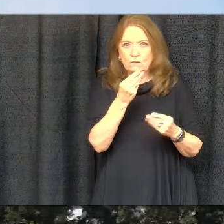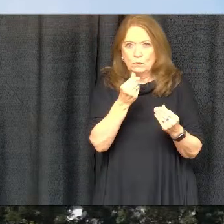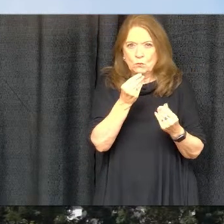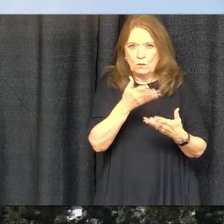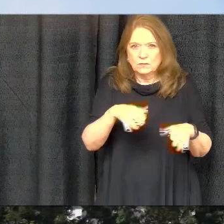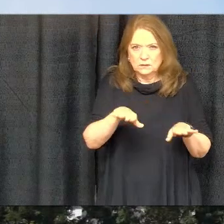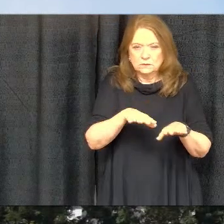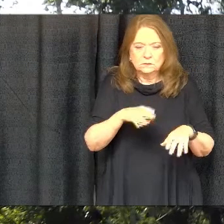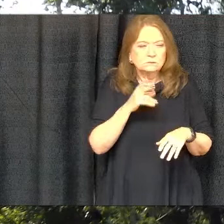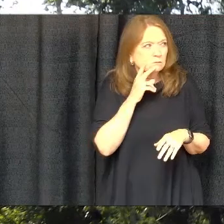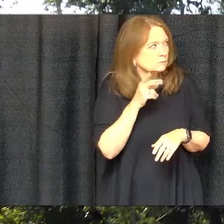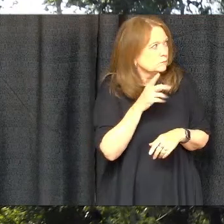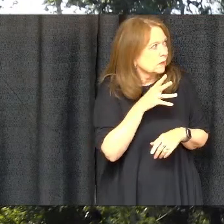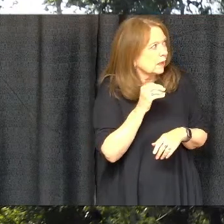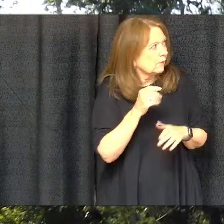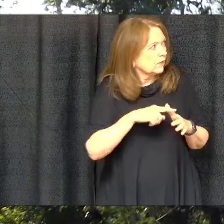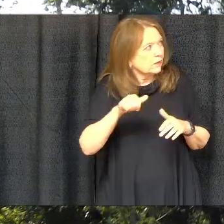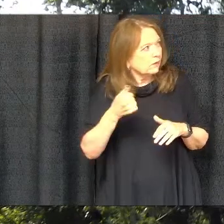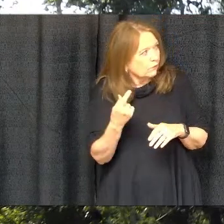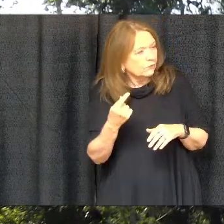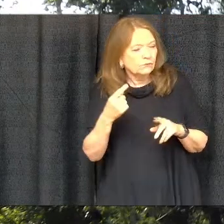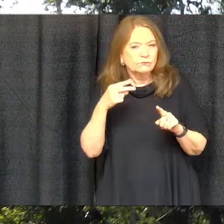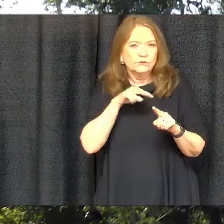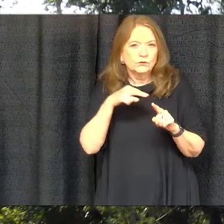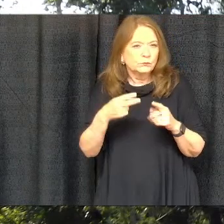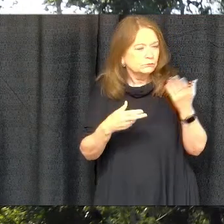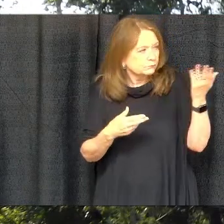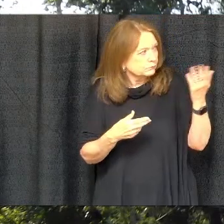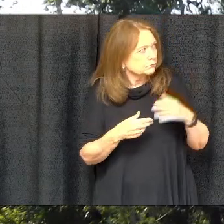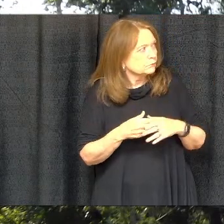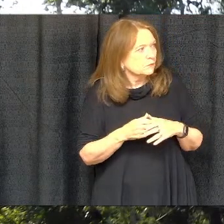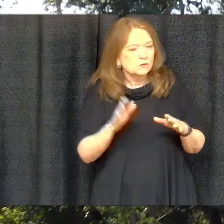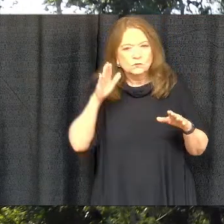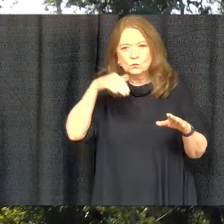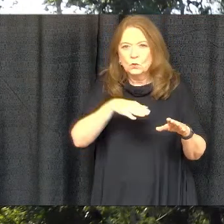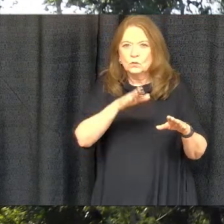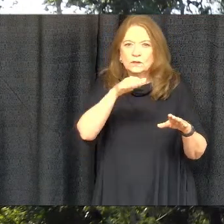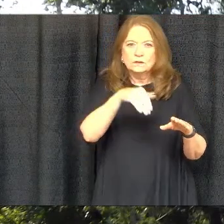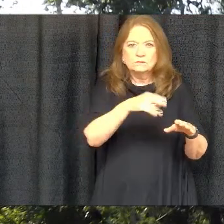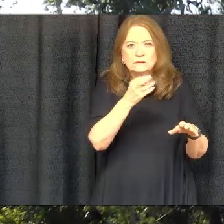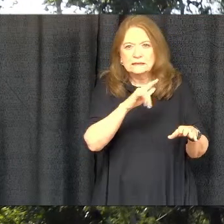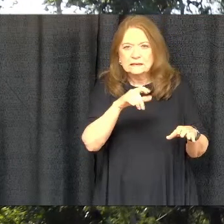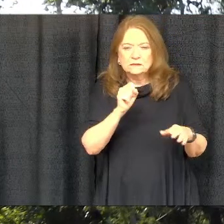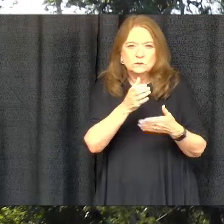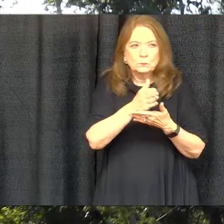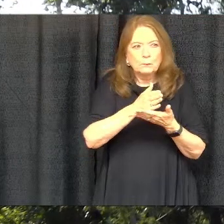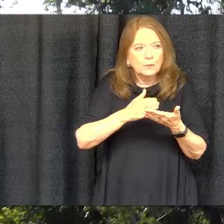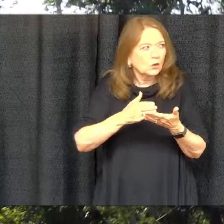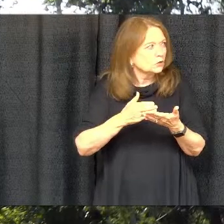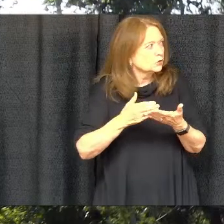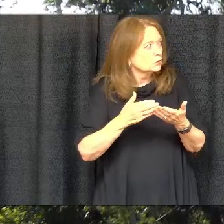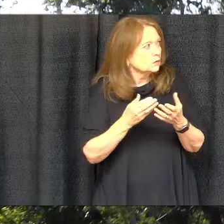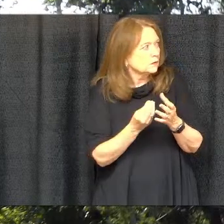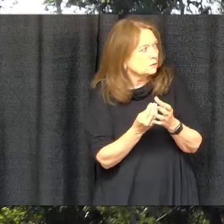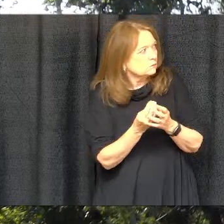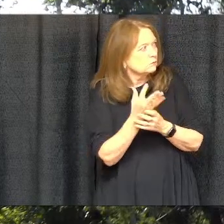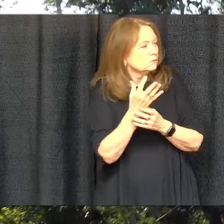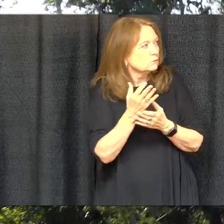there, and another current view. As I said, it's rolling hills, partially row crop, partially wooded.